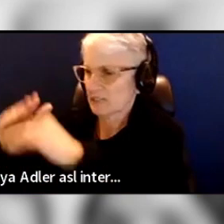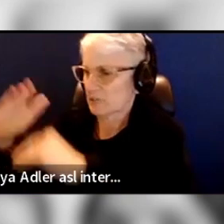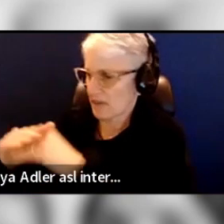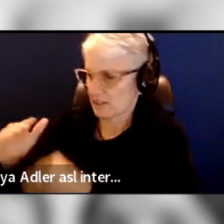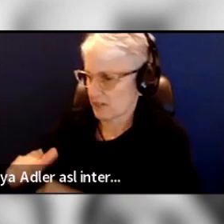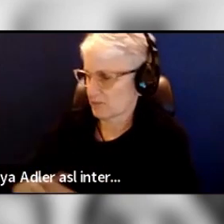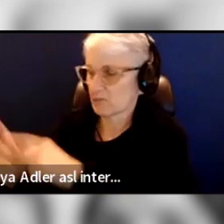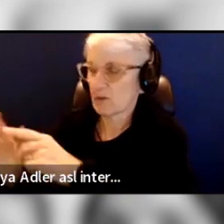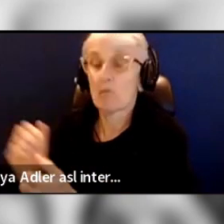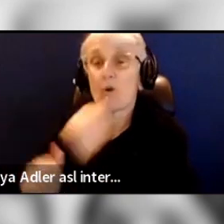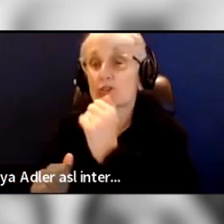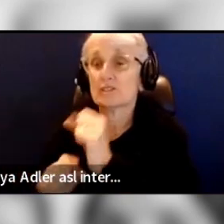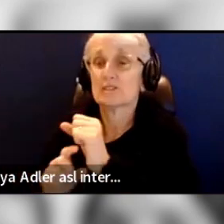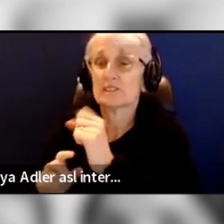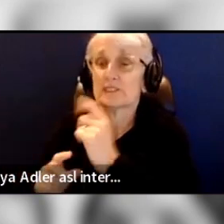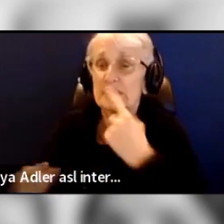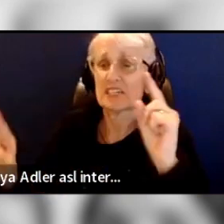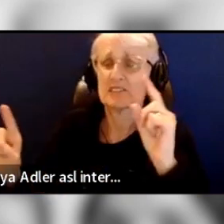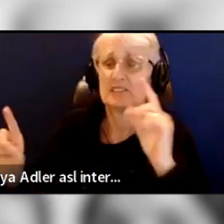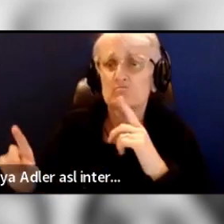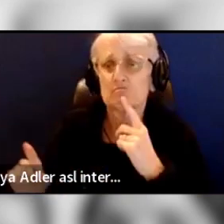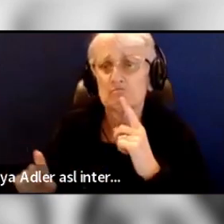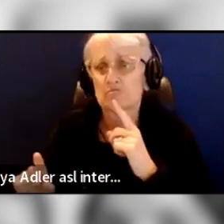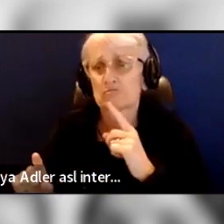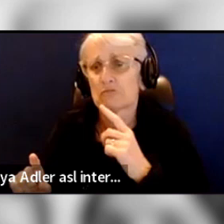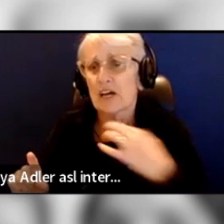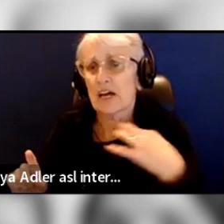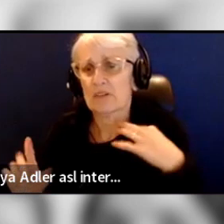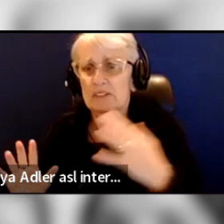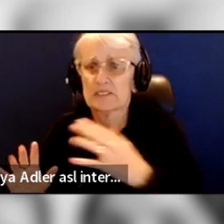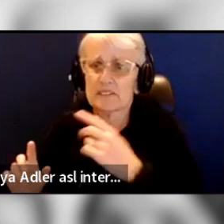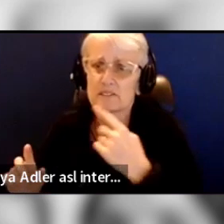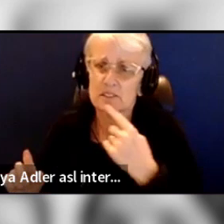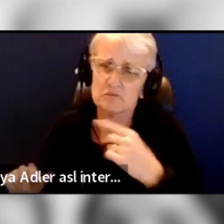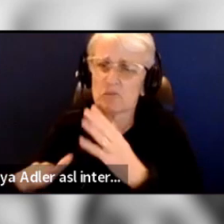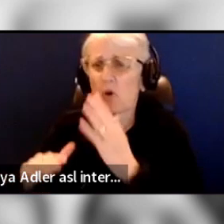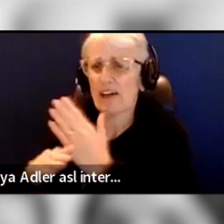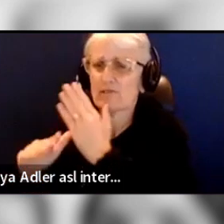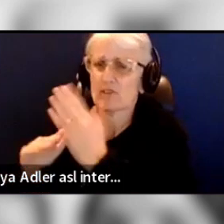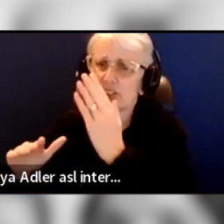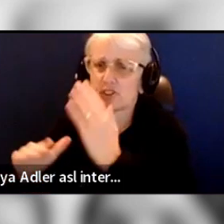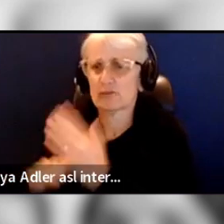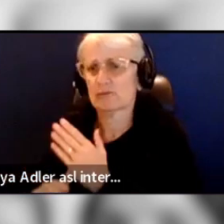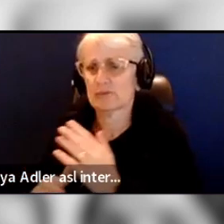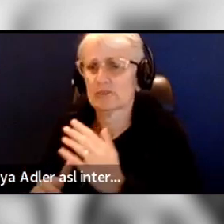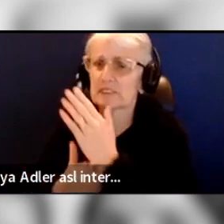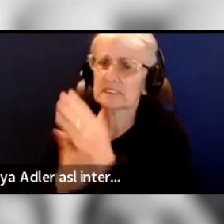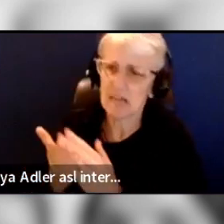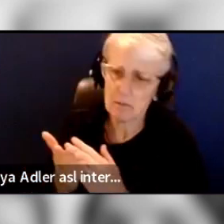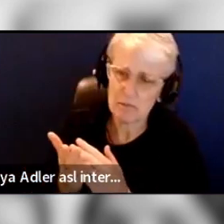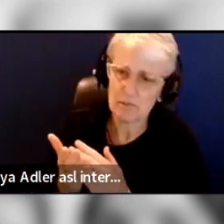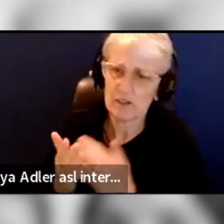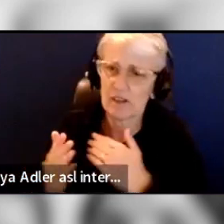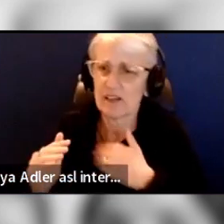successful applicants kind of answered those questions on an average. So some questions, some